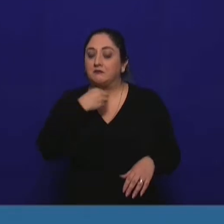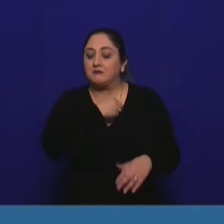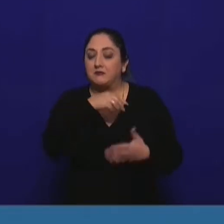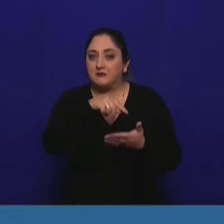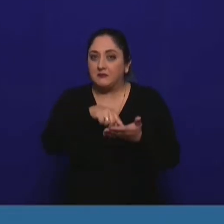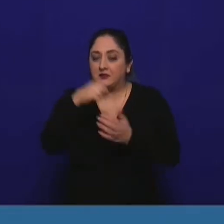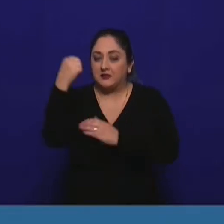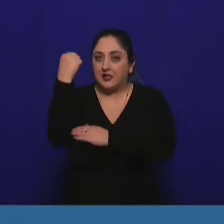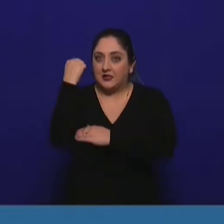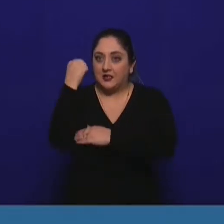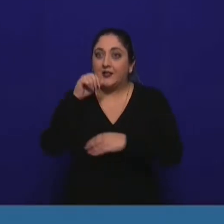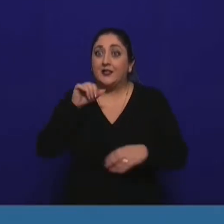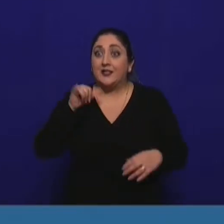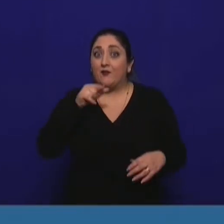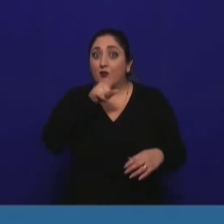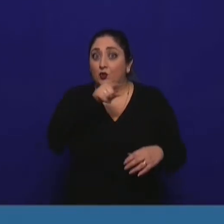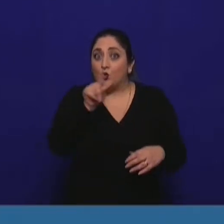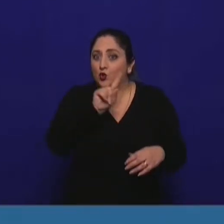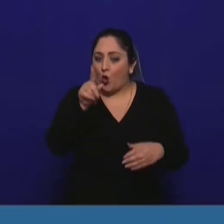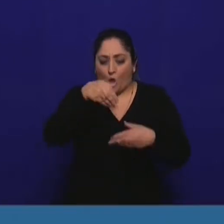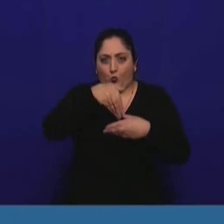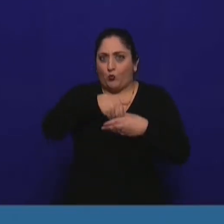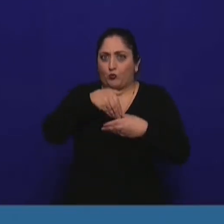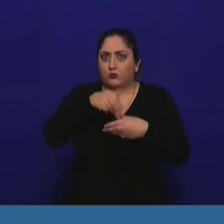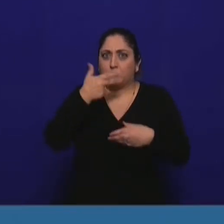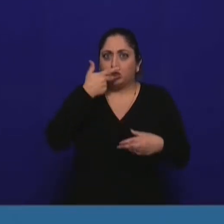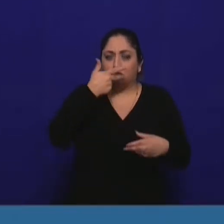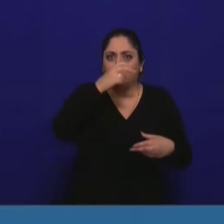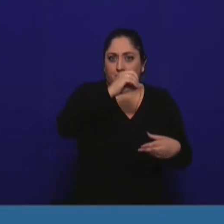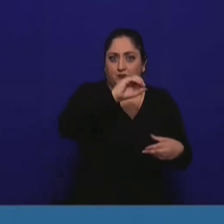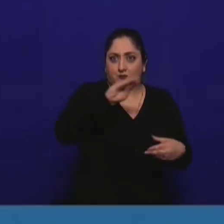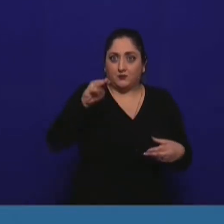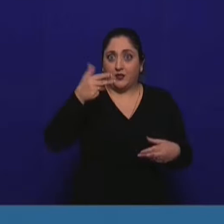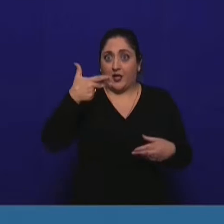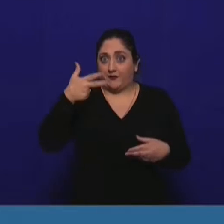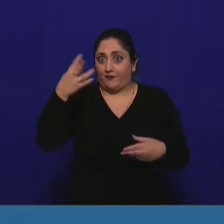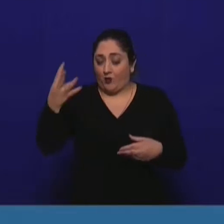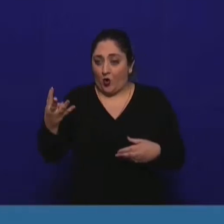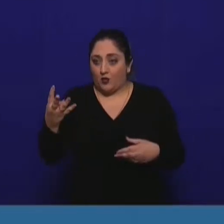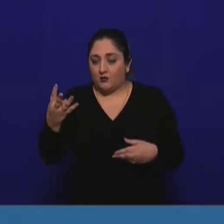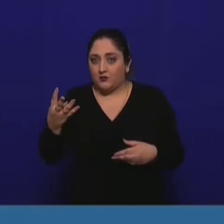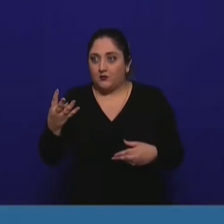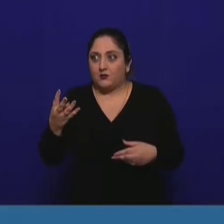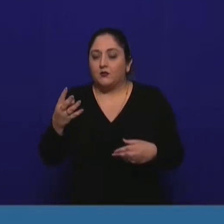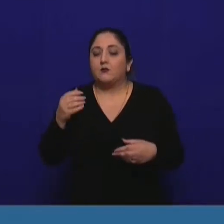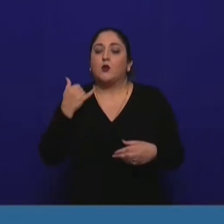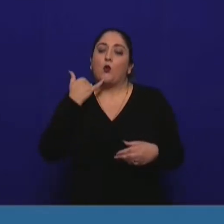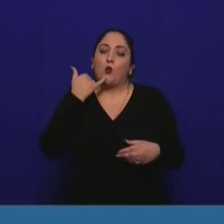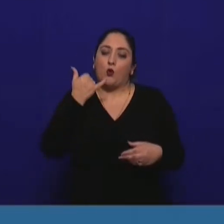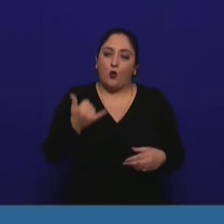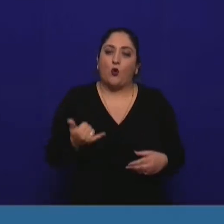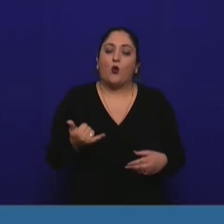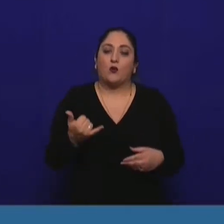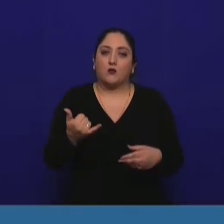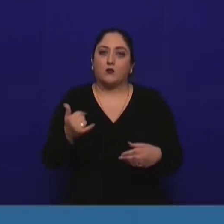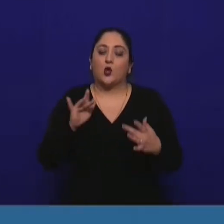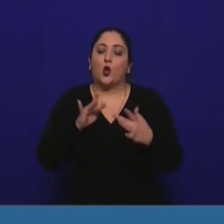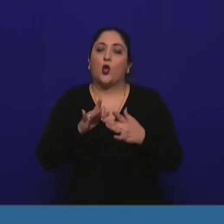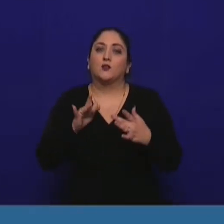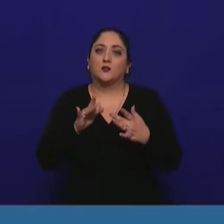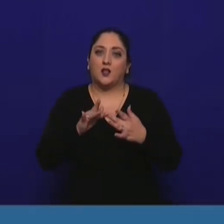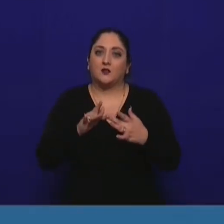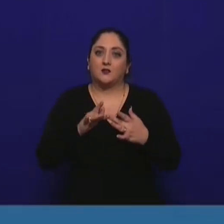If anyone within the age group above 80 years of age and has not received our invitation, kindly call